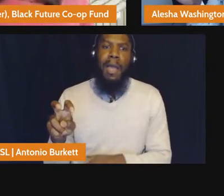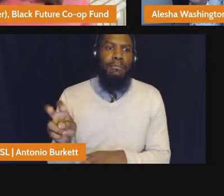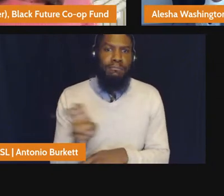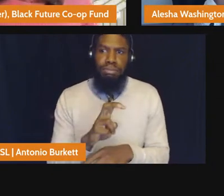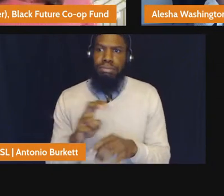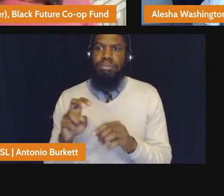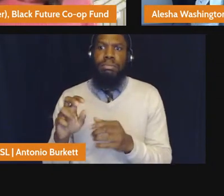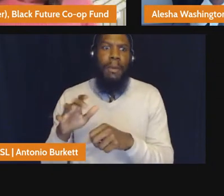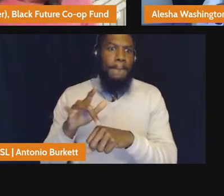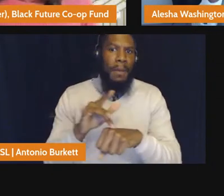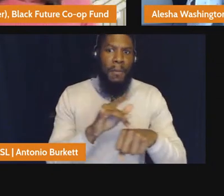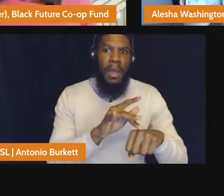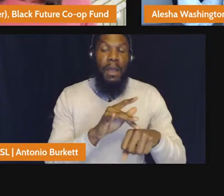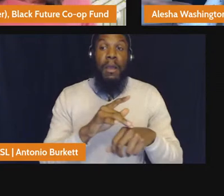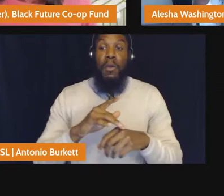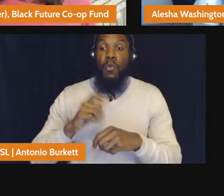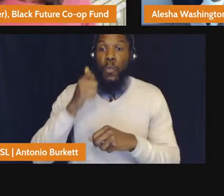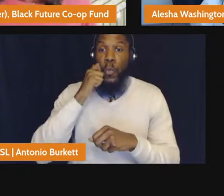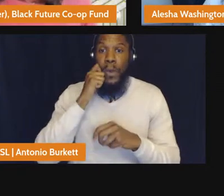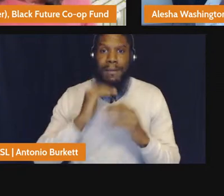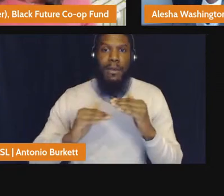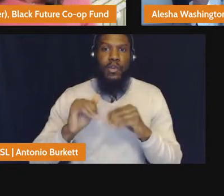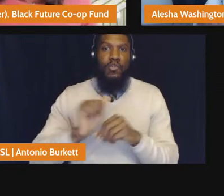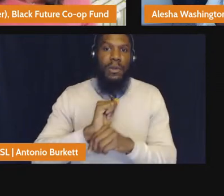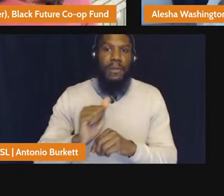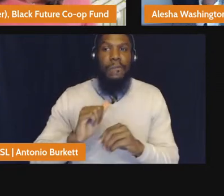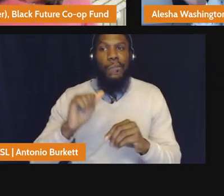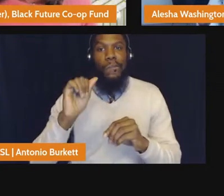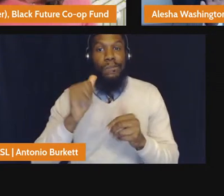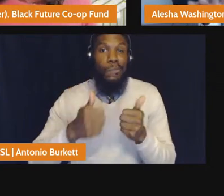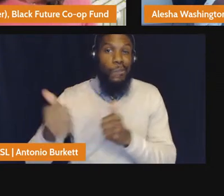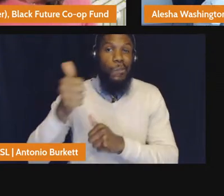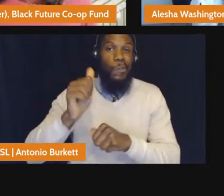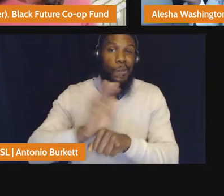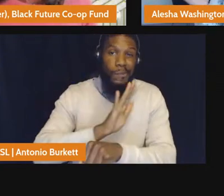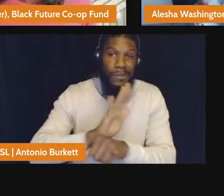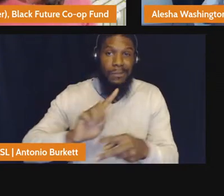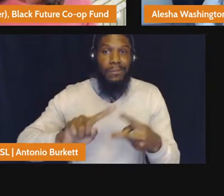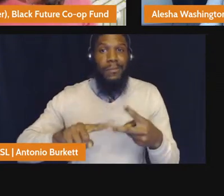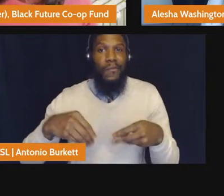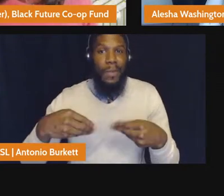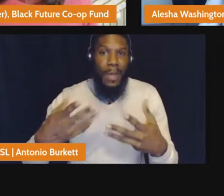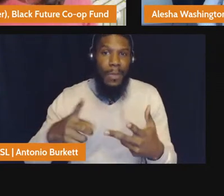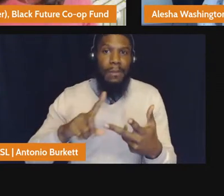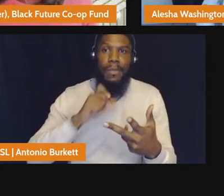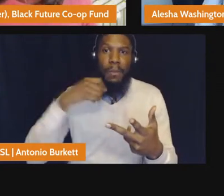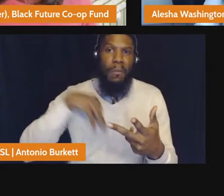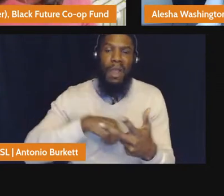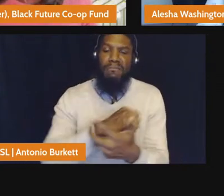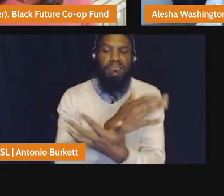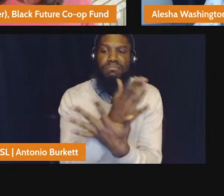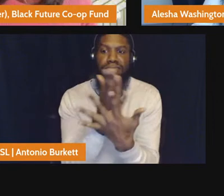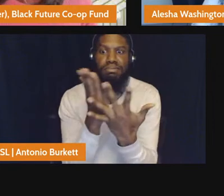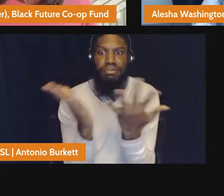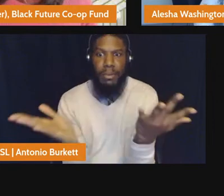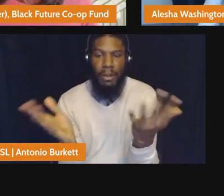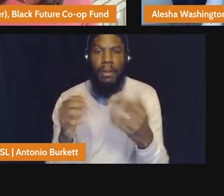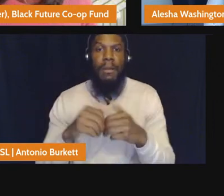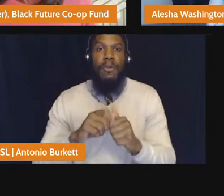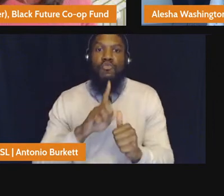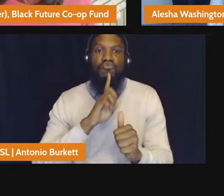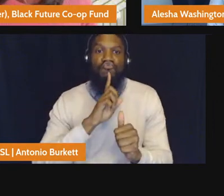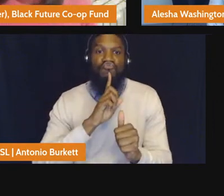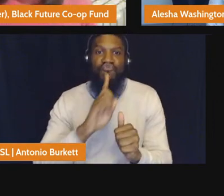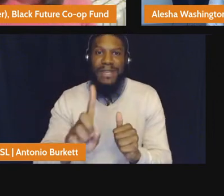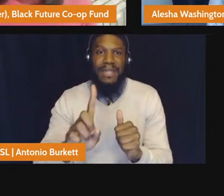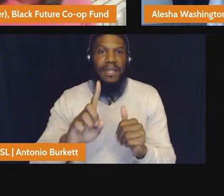equity training for like corporations, philanthropy, nonprofits, that have, you know, the whole, right? And a really great firm, Third